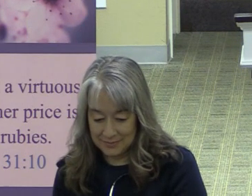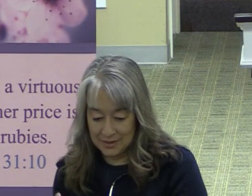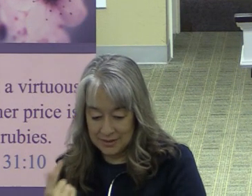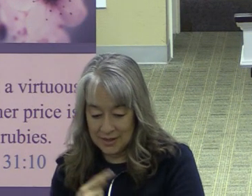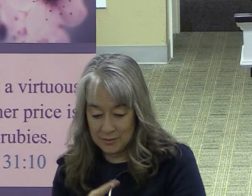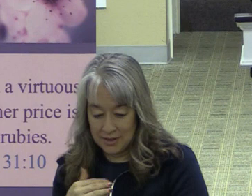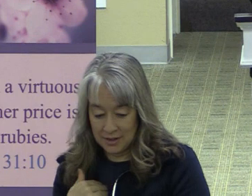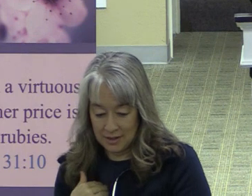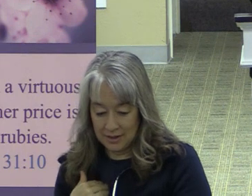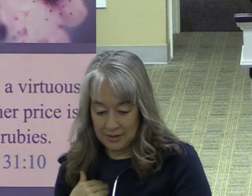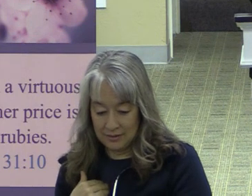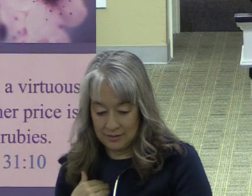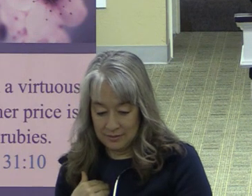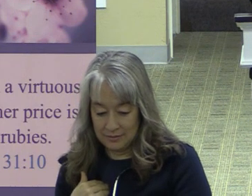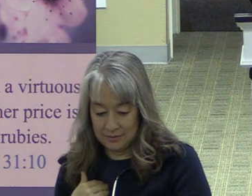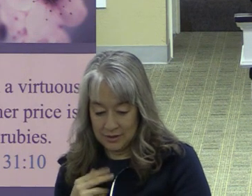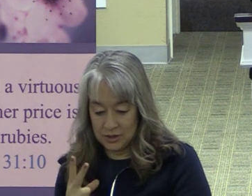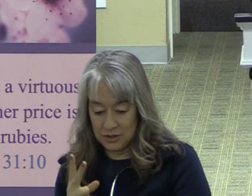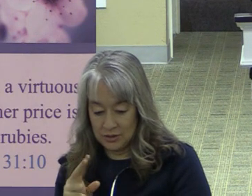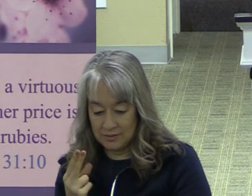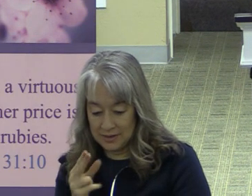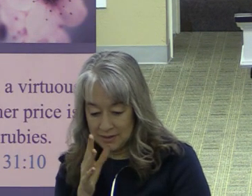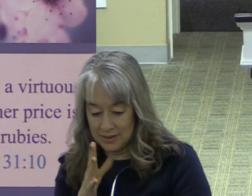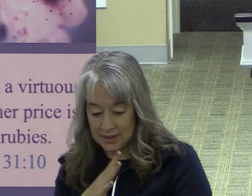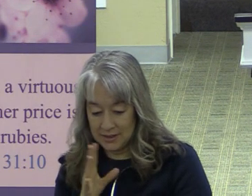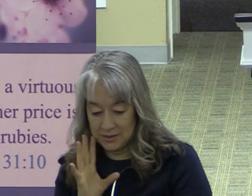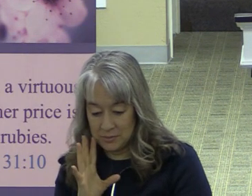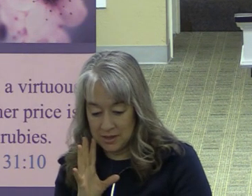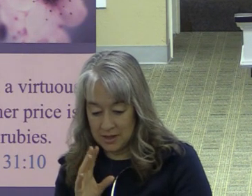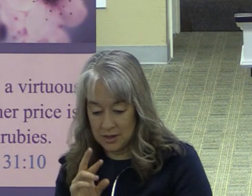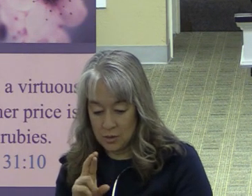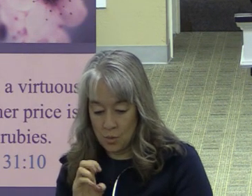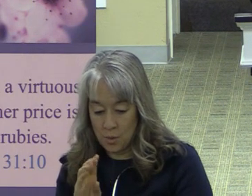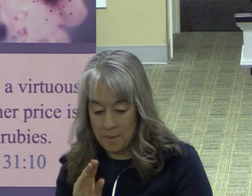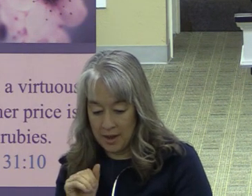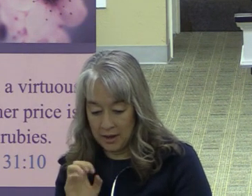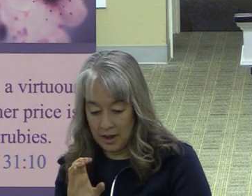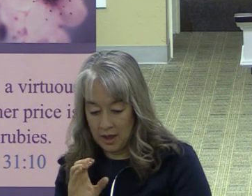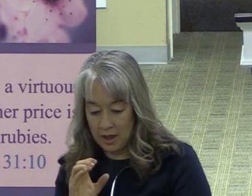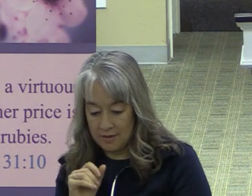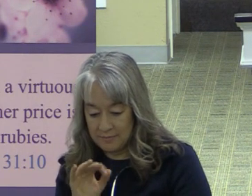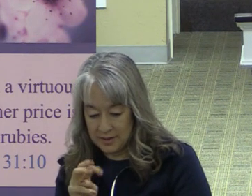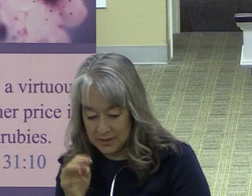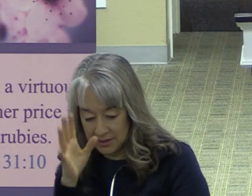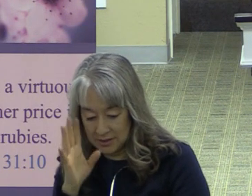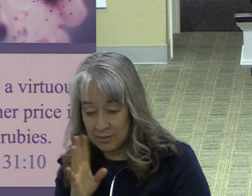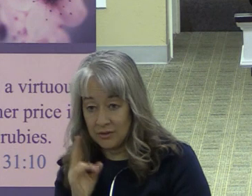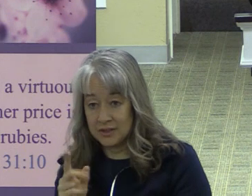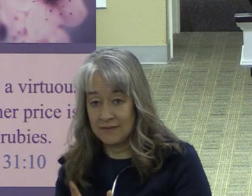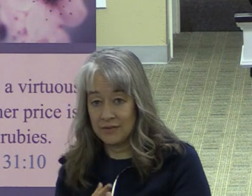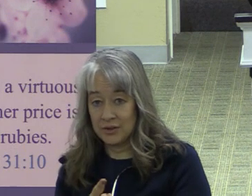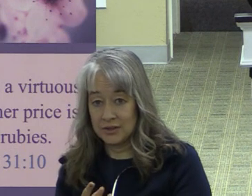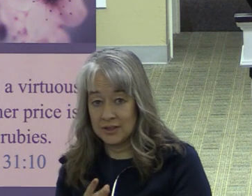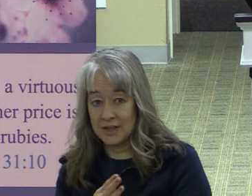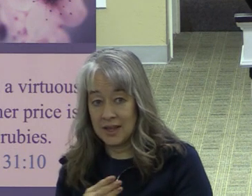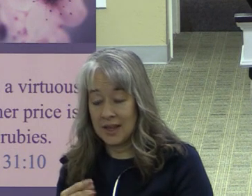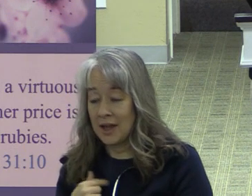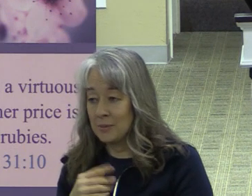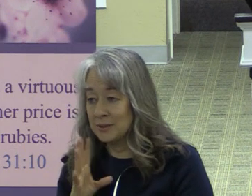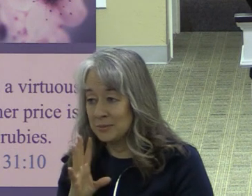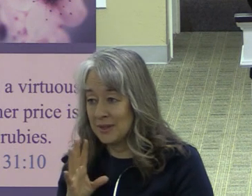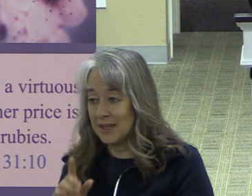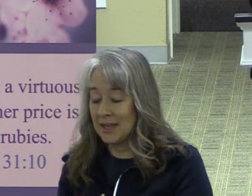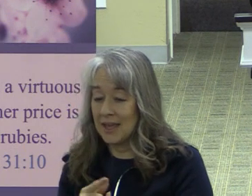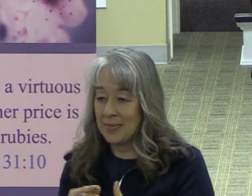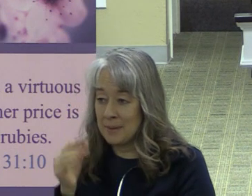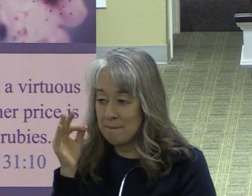Today we have two of us ladies speaking. Rebecca Kaufman's going to be speaking for us first, and then I'll be speaking,